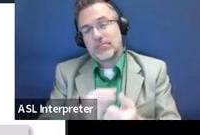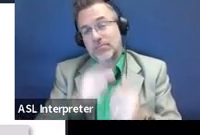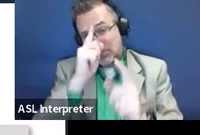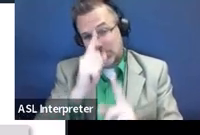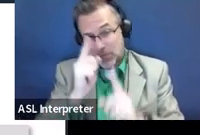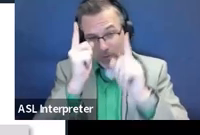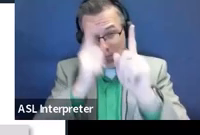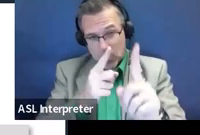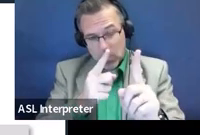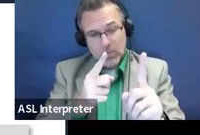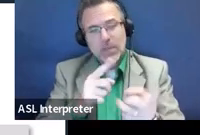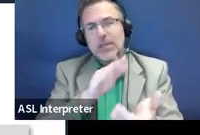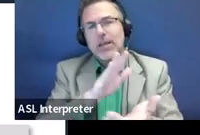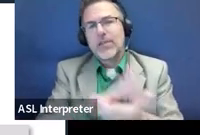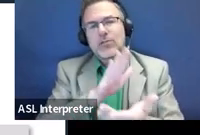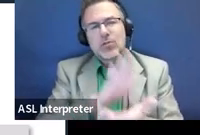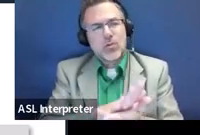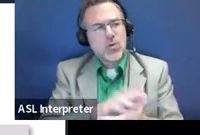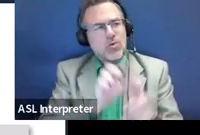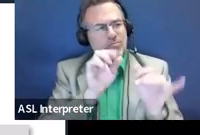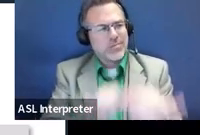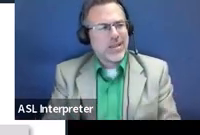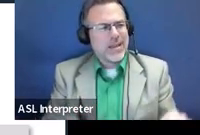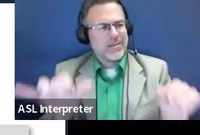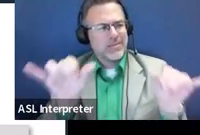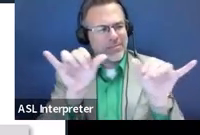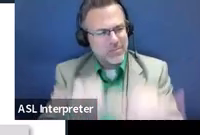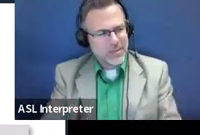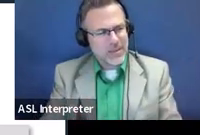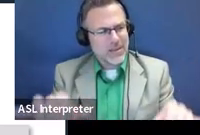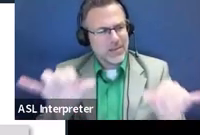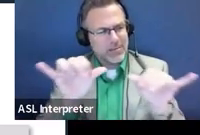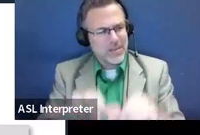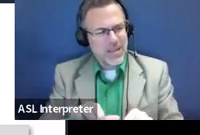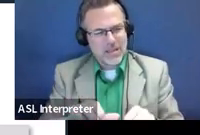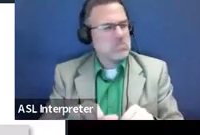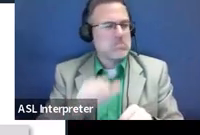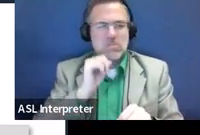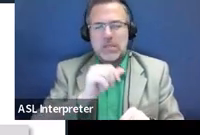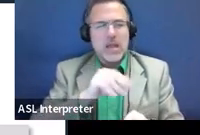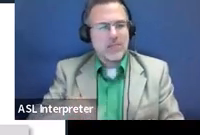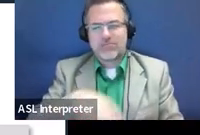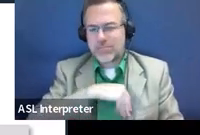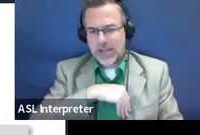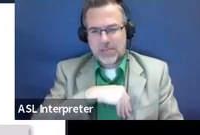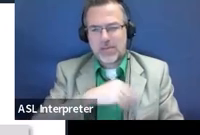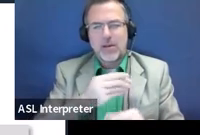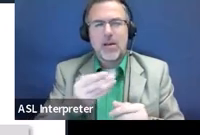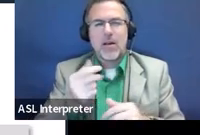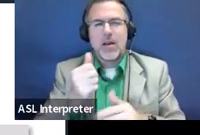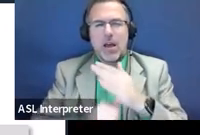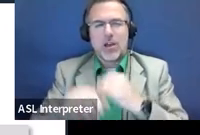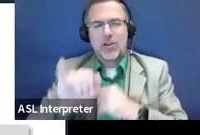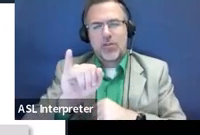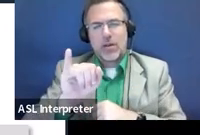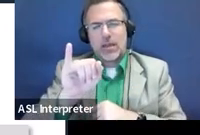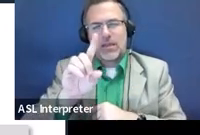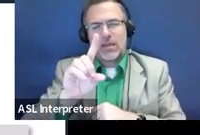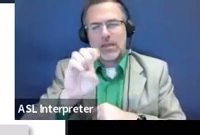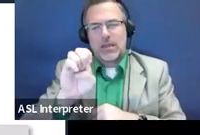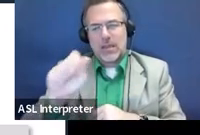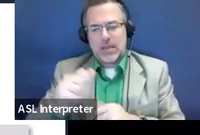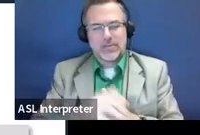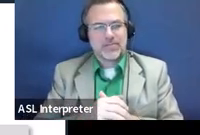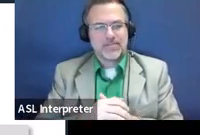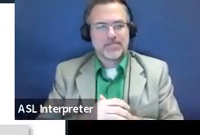the school did not meet its substantive obligation under IDEA. So